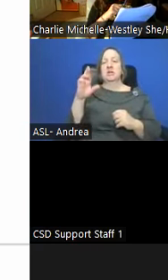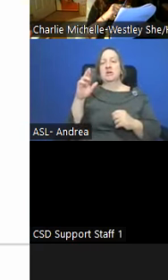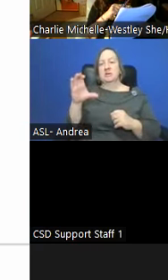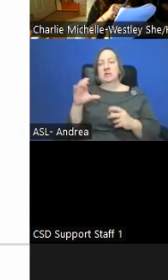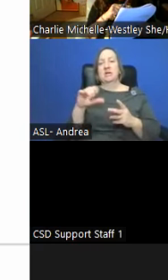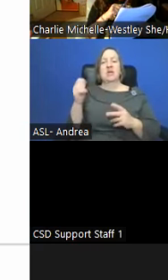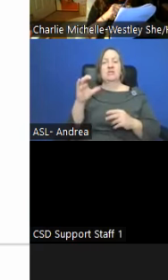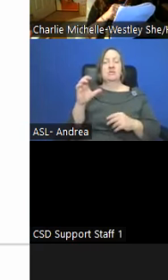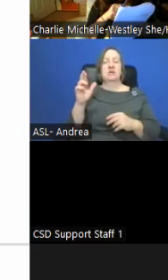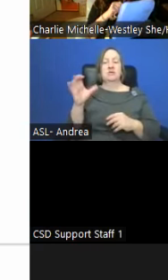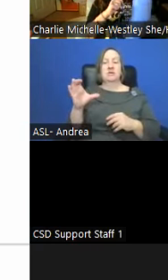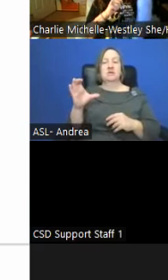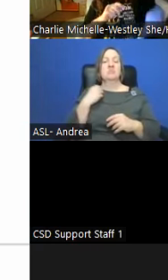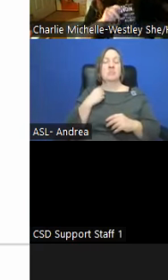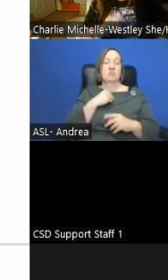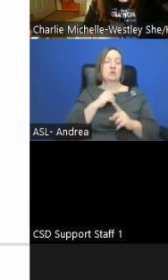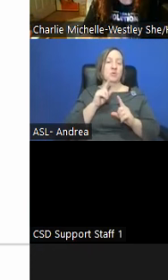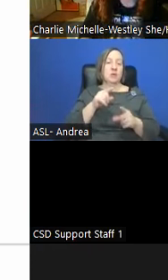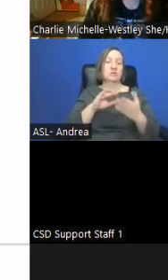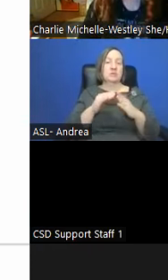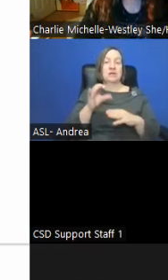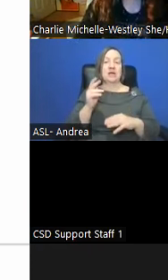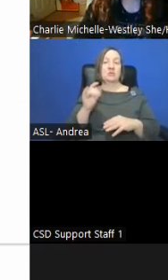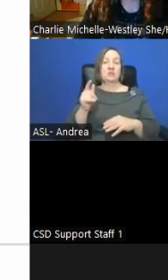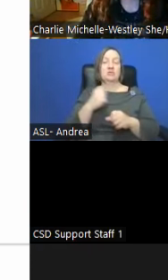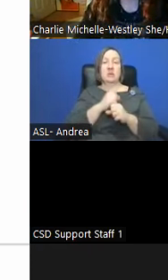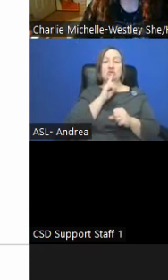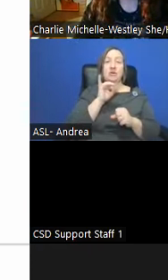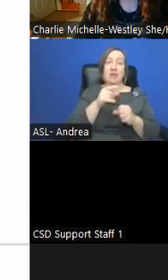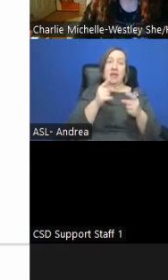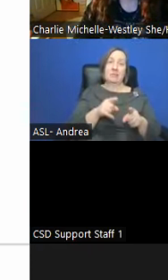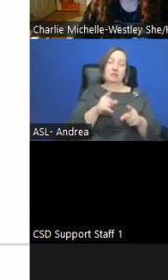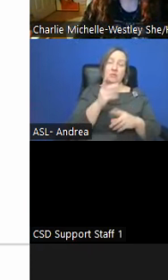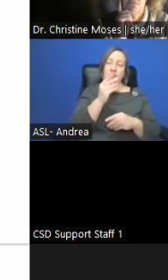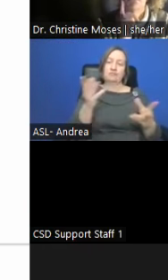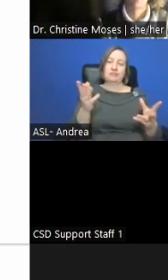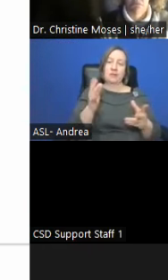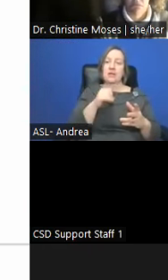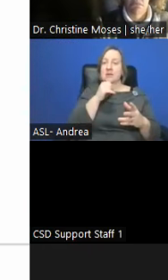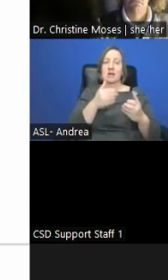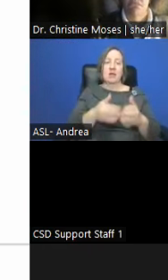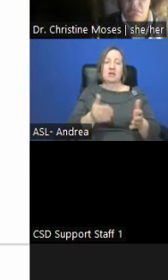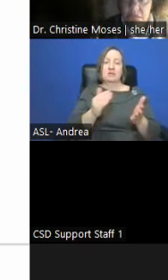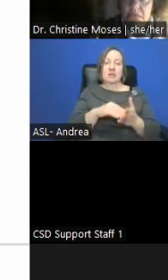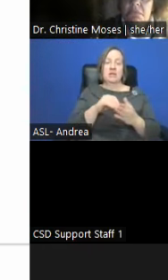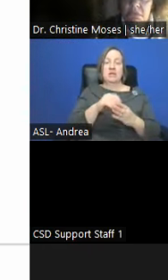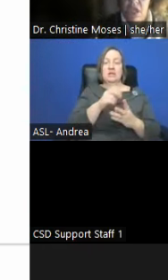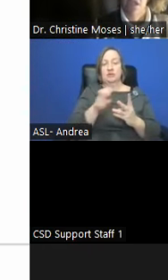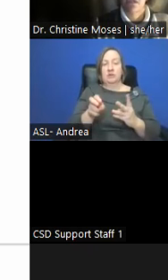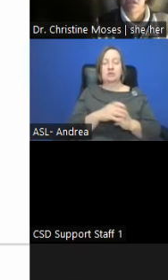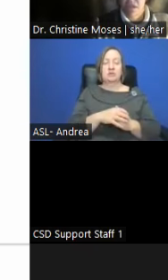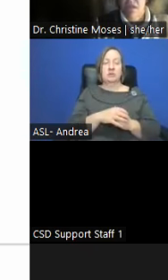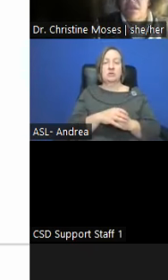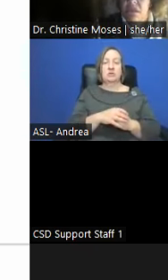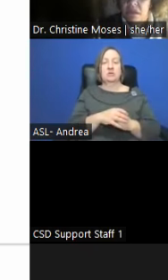members went to city council to make sure that that would happen. So I just want to make sure that doesn't get lost again in the transition.